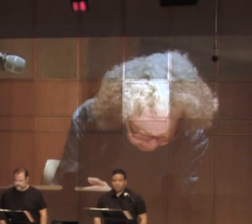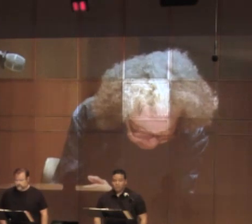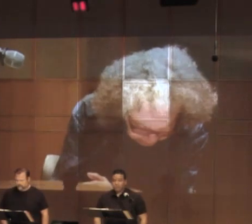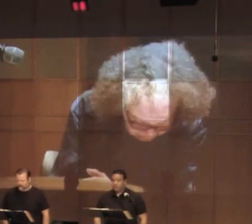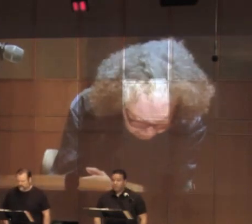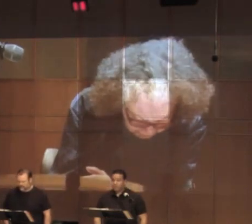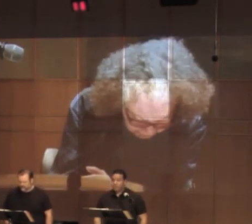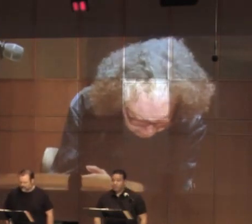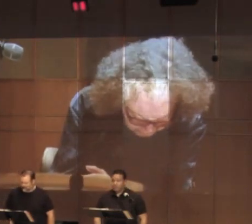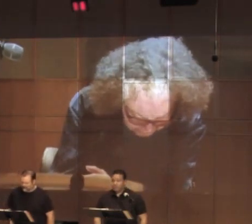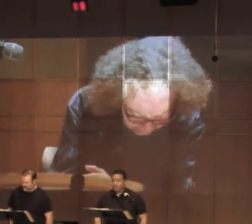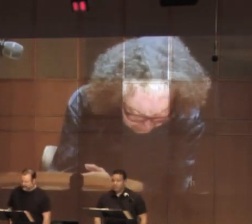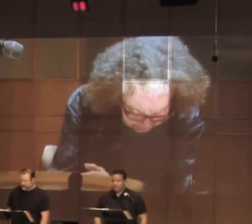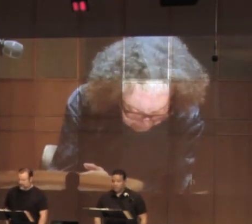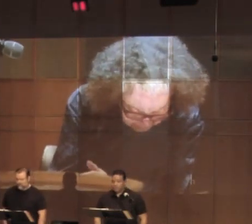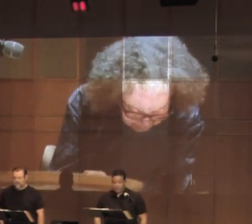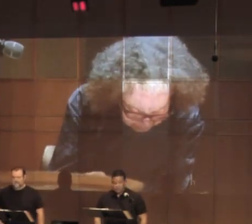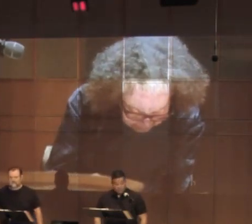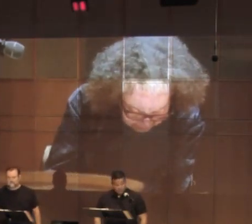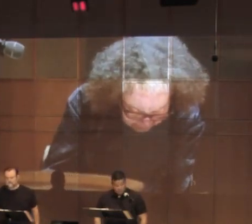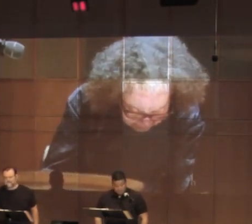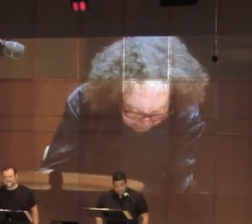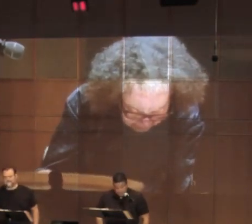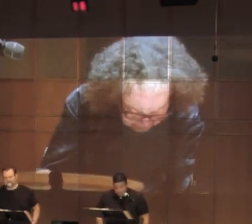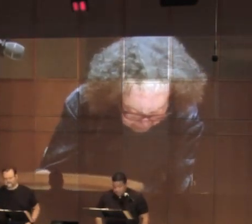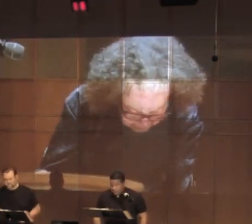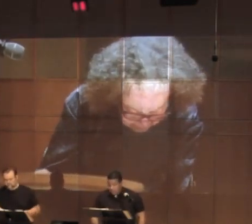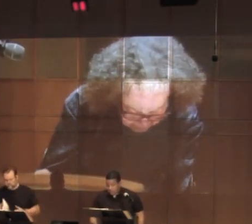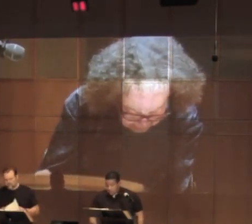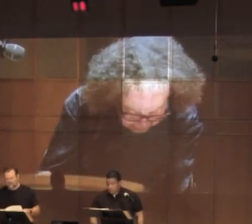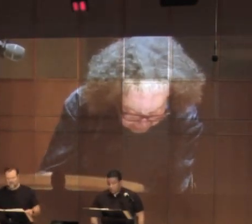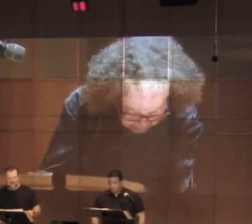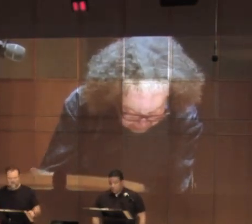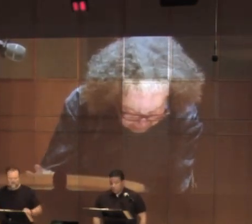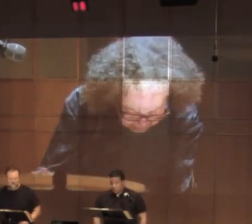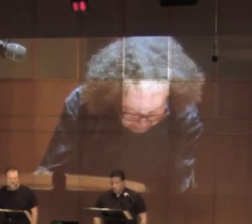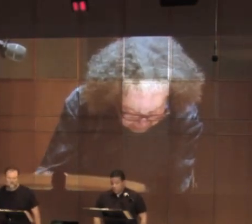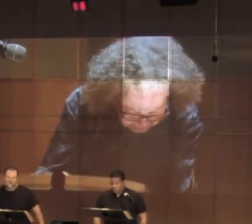I'm sure they'll be here any minute yeah they should have been here by now yeah